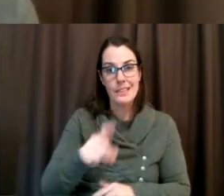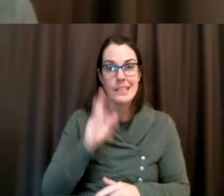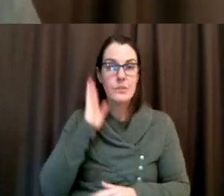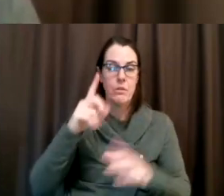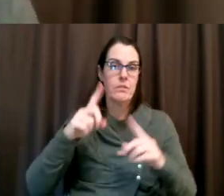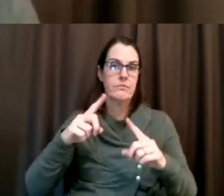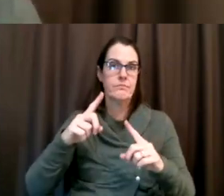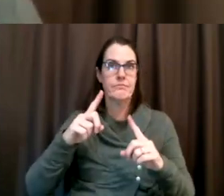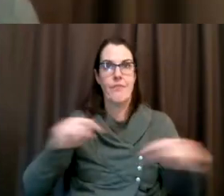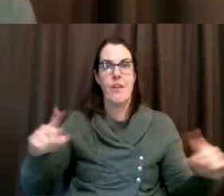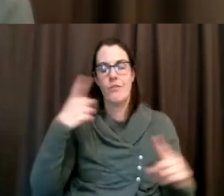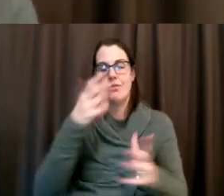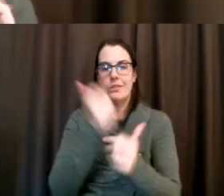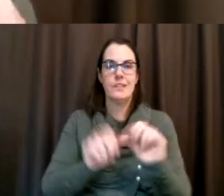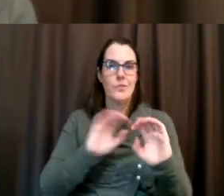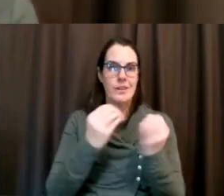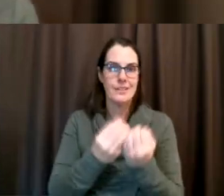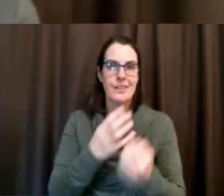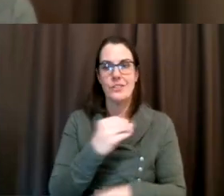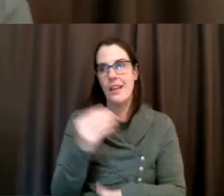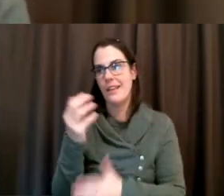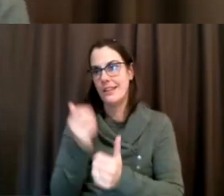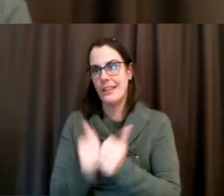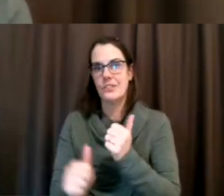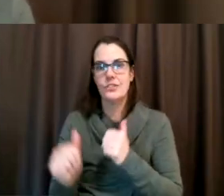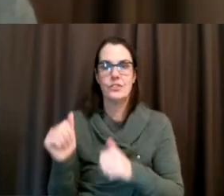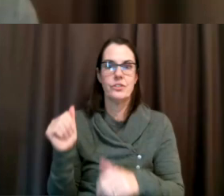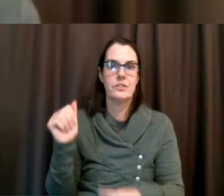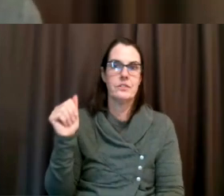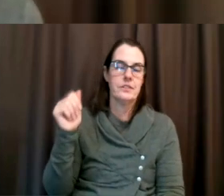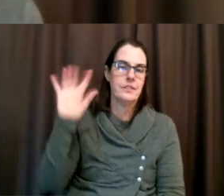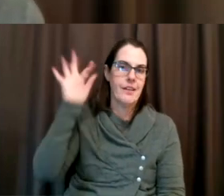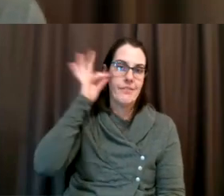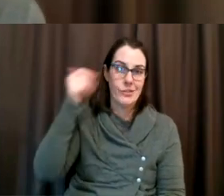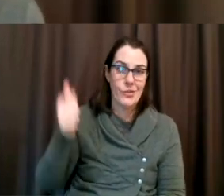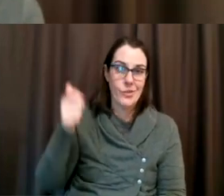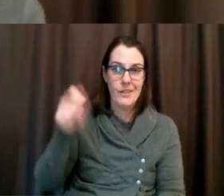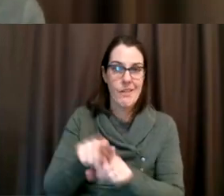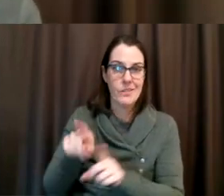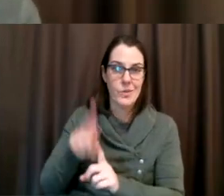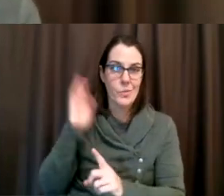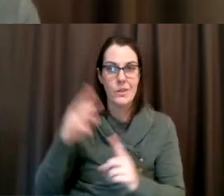every organization and for every federal grant too.